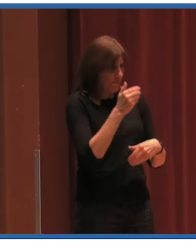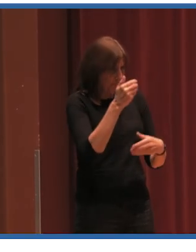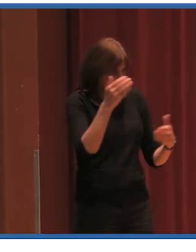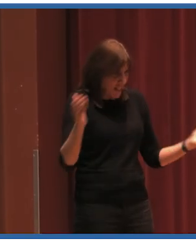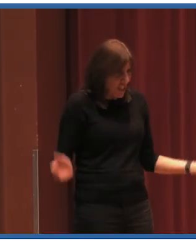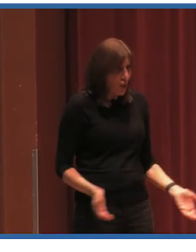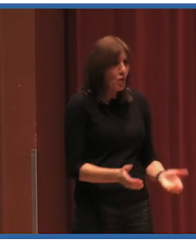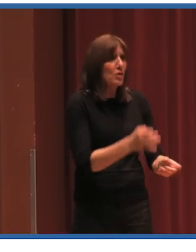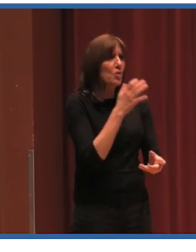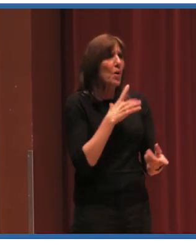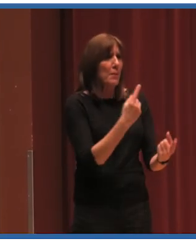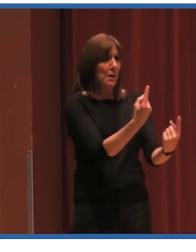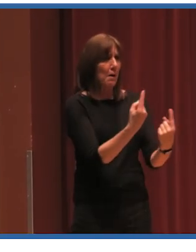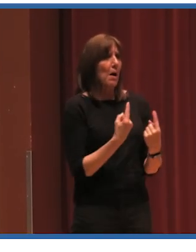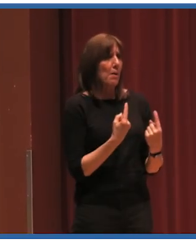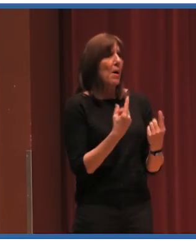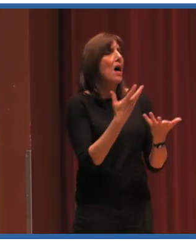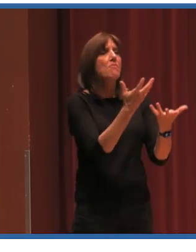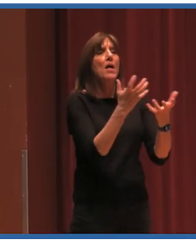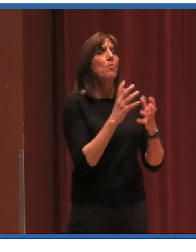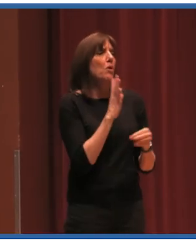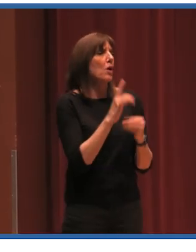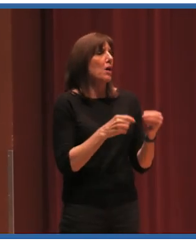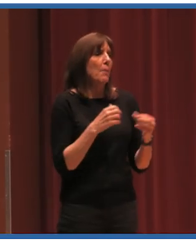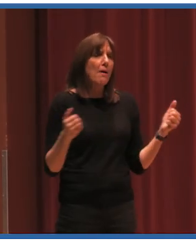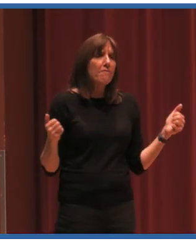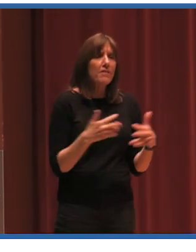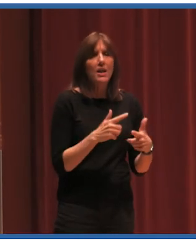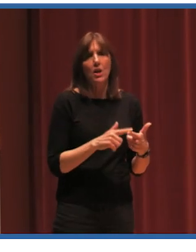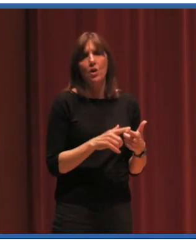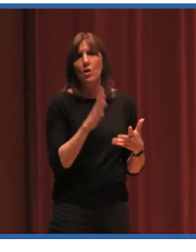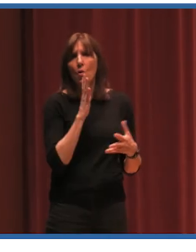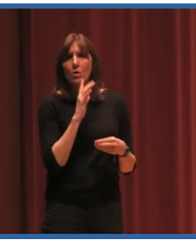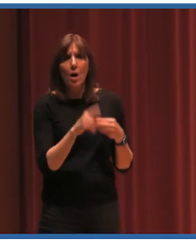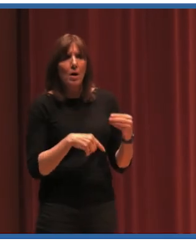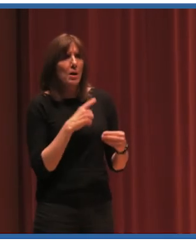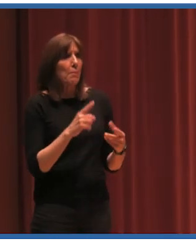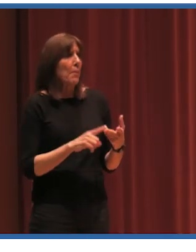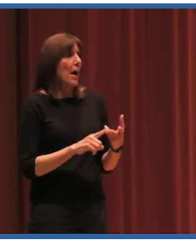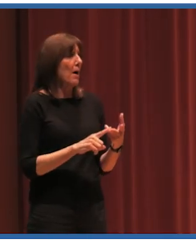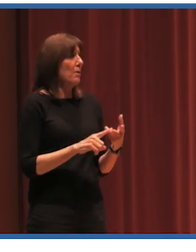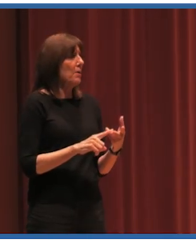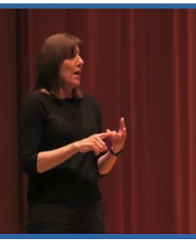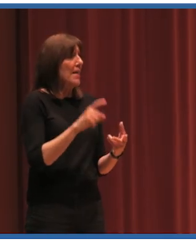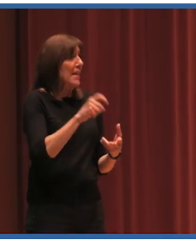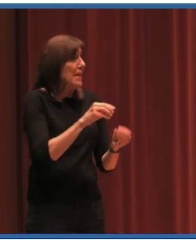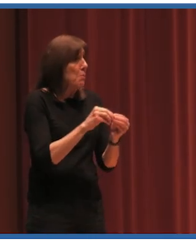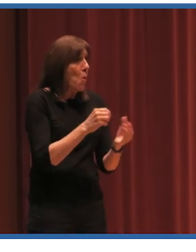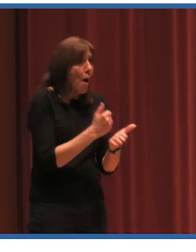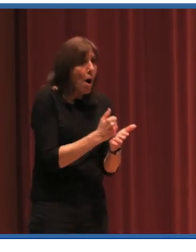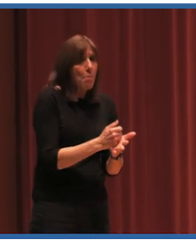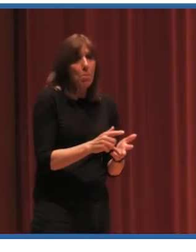they don't want to talk about the fears. They don't want to talk about maybe they need more help.